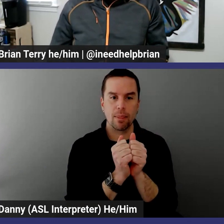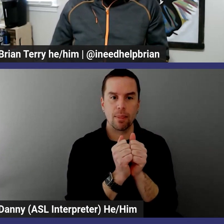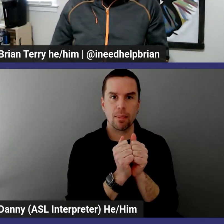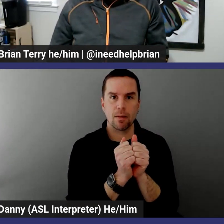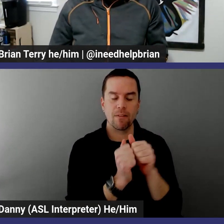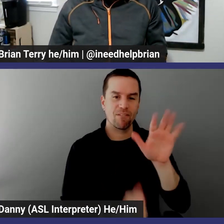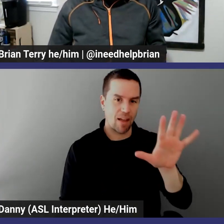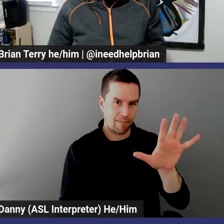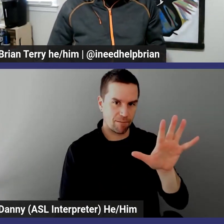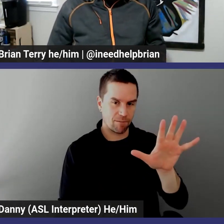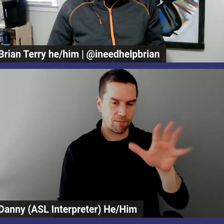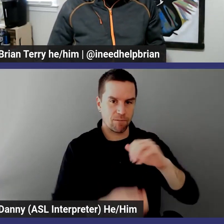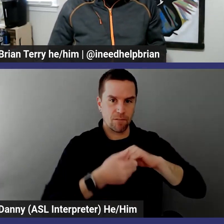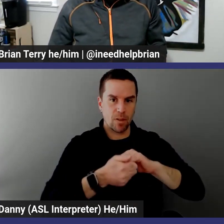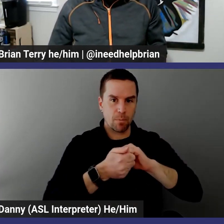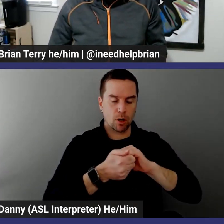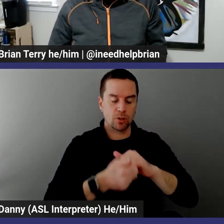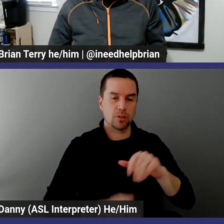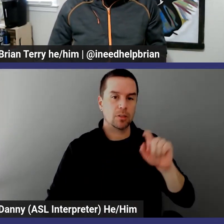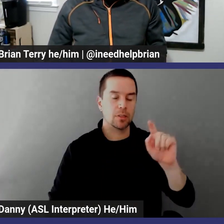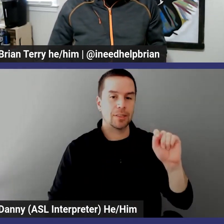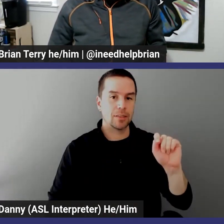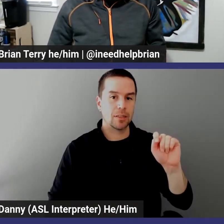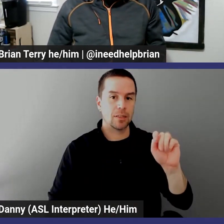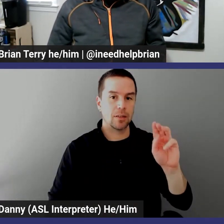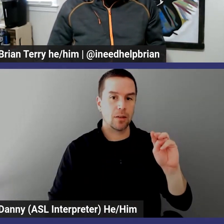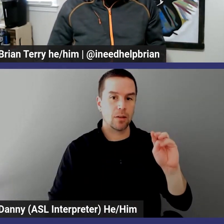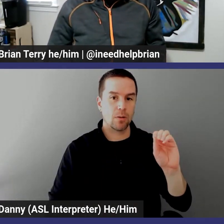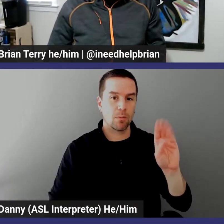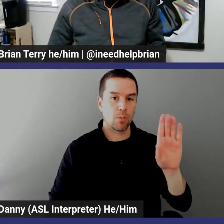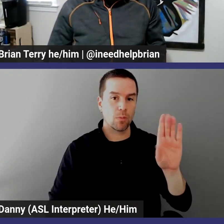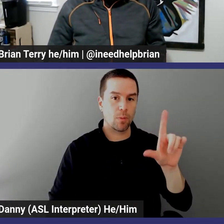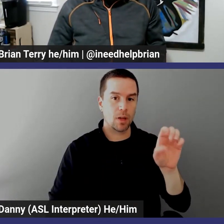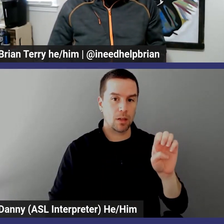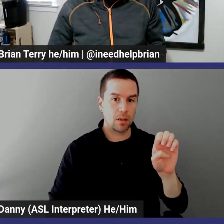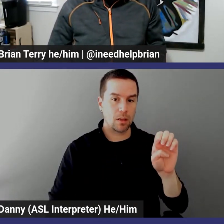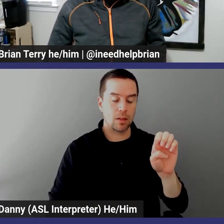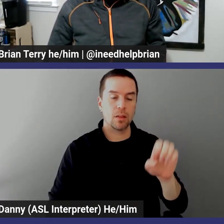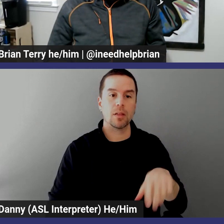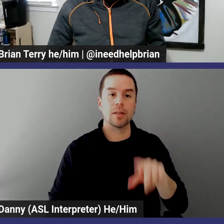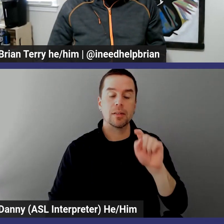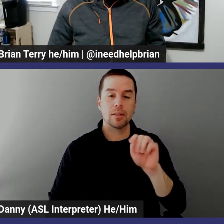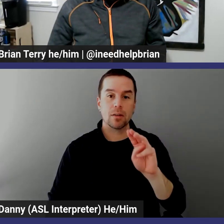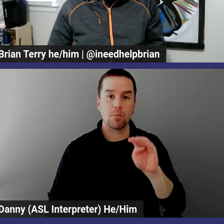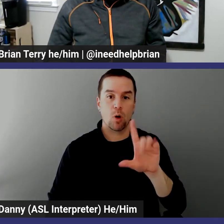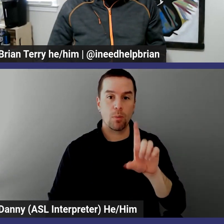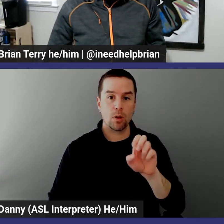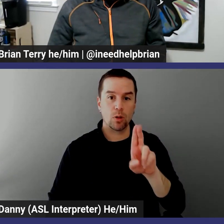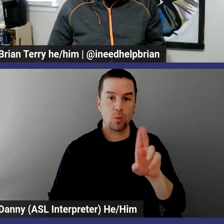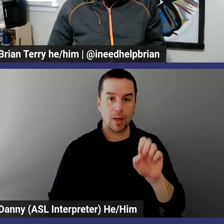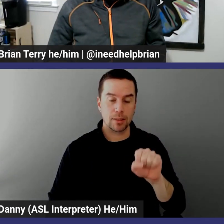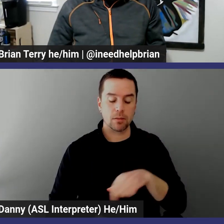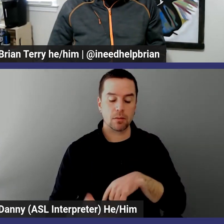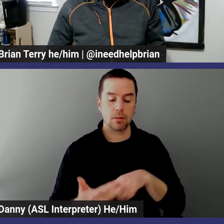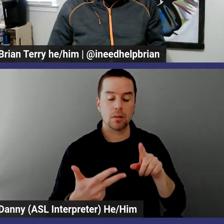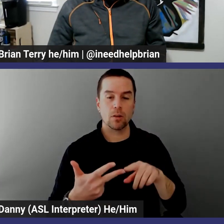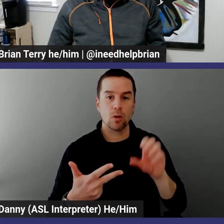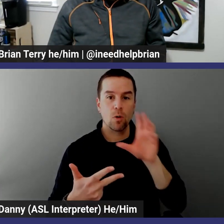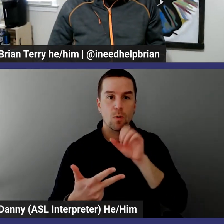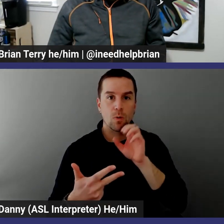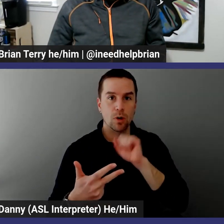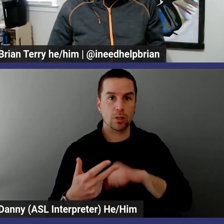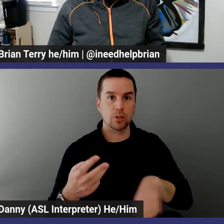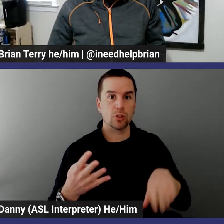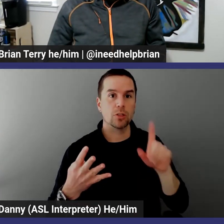So T-Mobile US, Orange, Telefonica Tech, uh, KDDI,